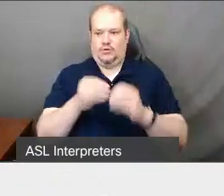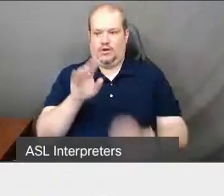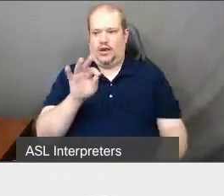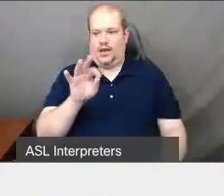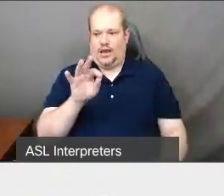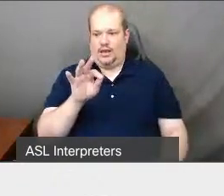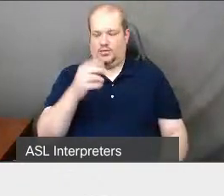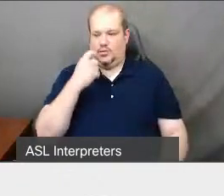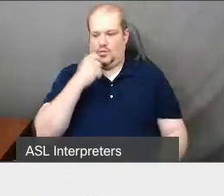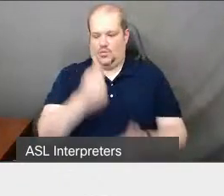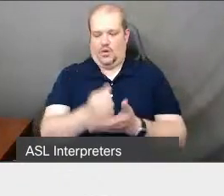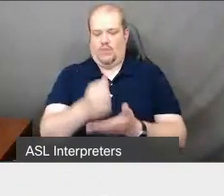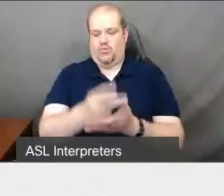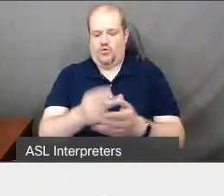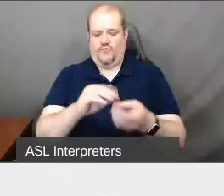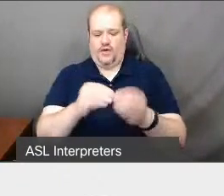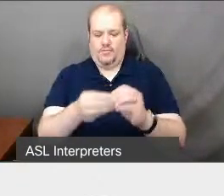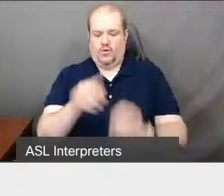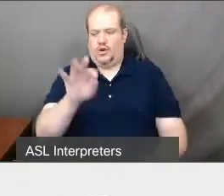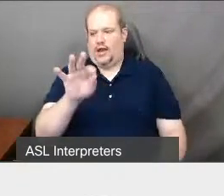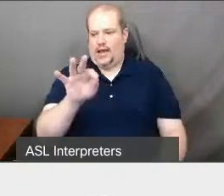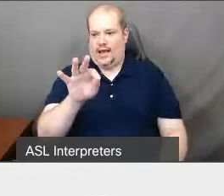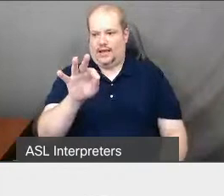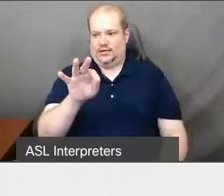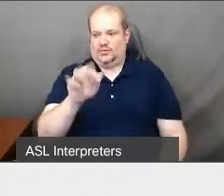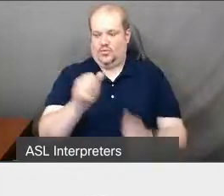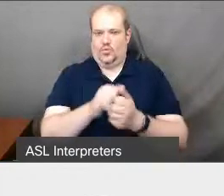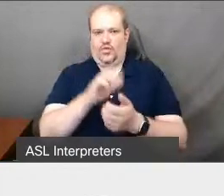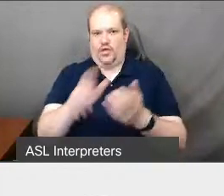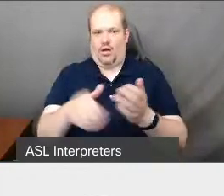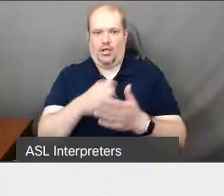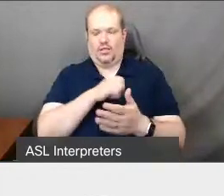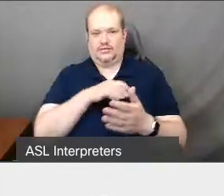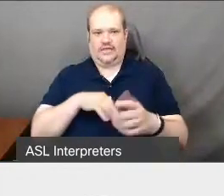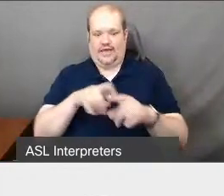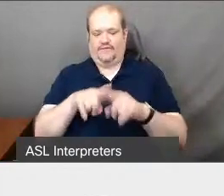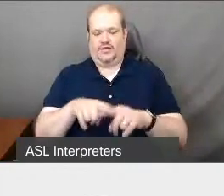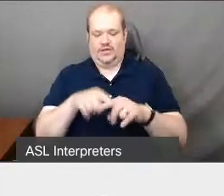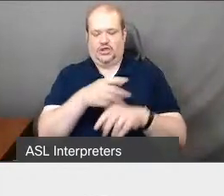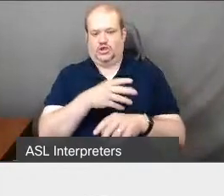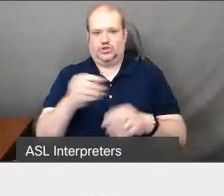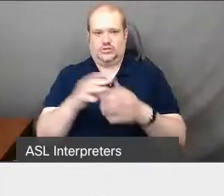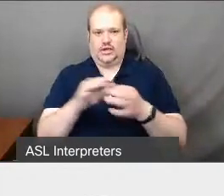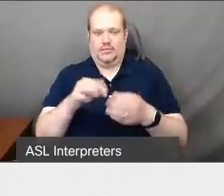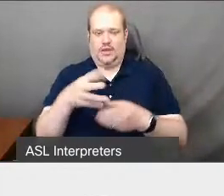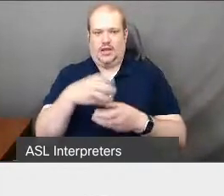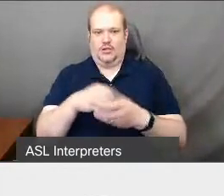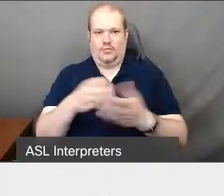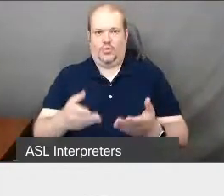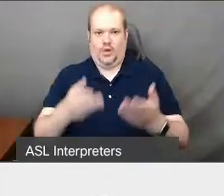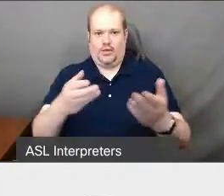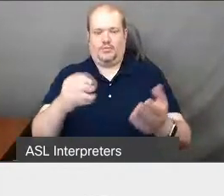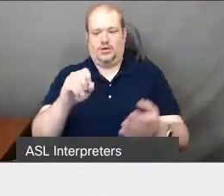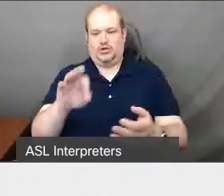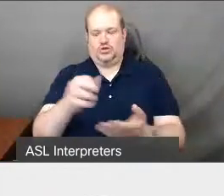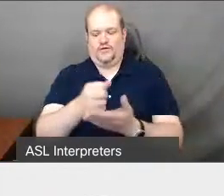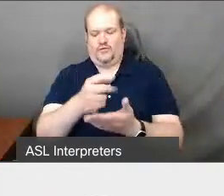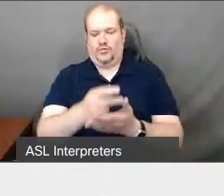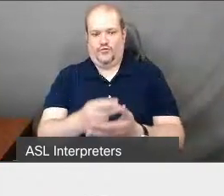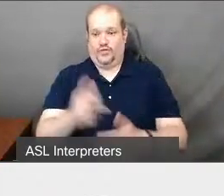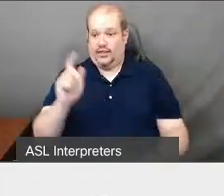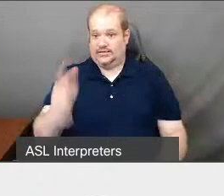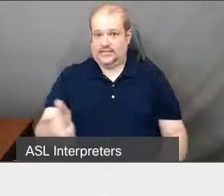that we approve item number 9 with all staff conditions and comments, including the recommendation of approval. Okay, how about a